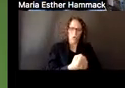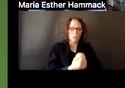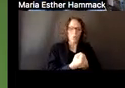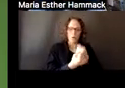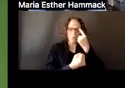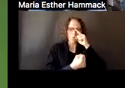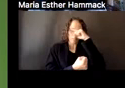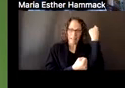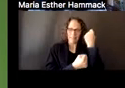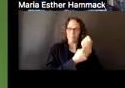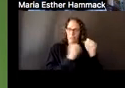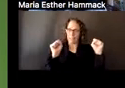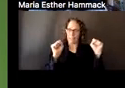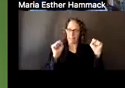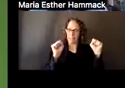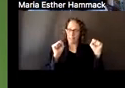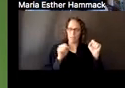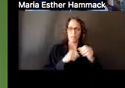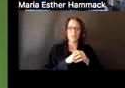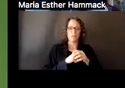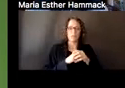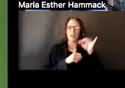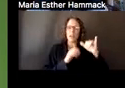abolitionists and Black abolitionists.